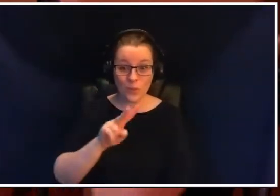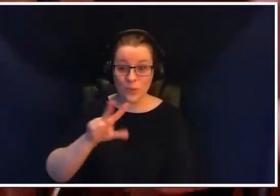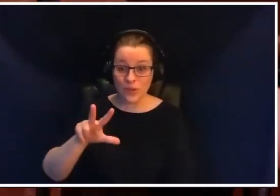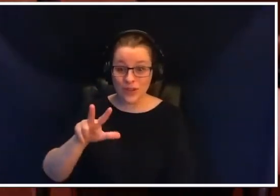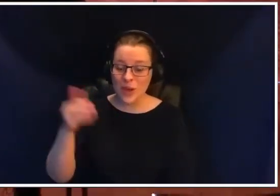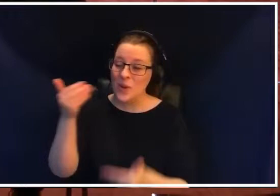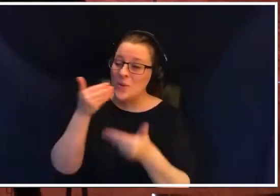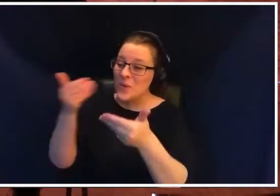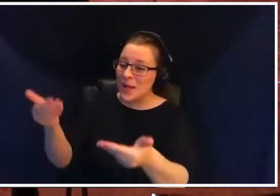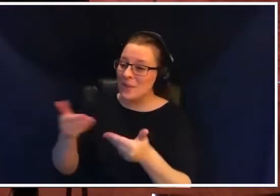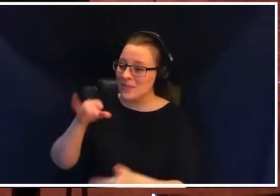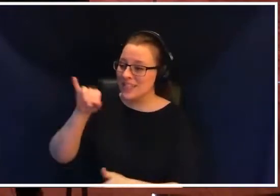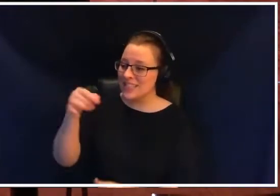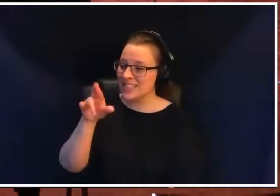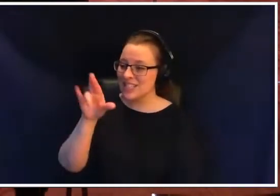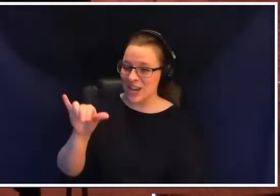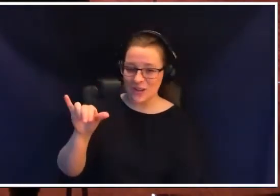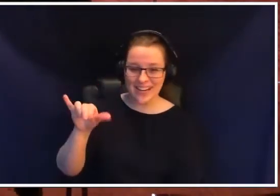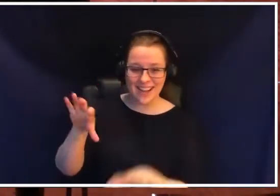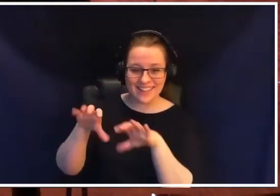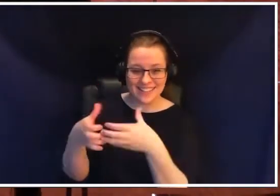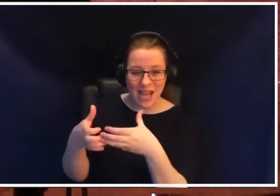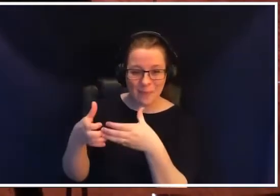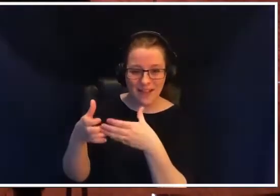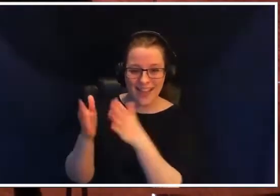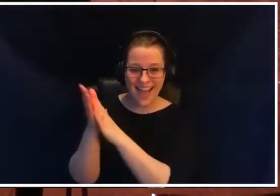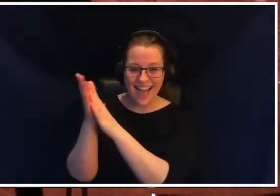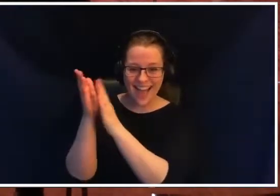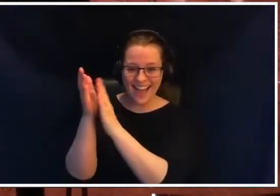three. Welcome the Jerry Ensemble!